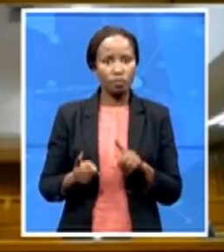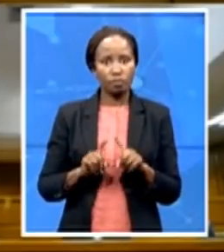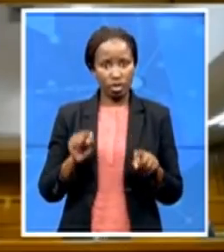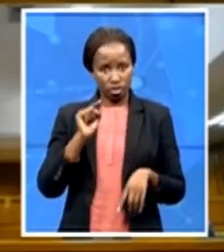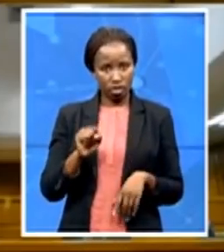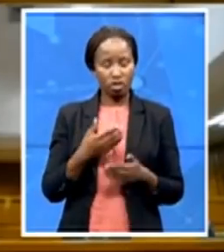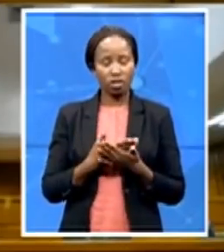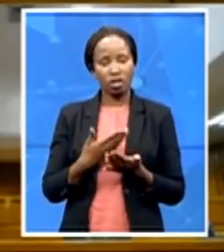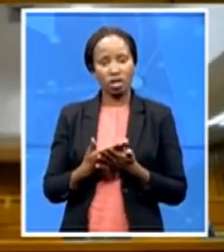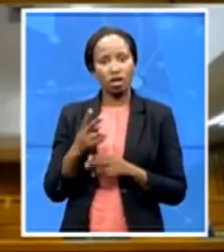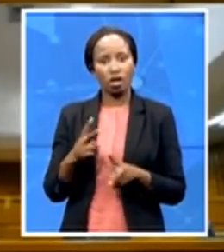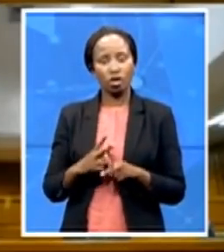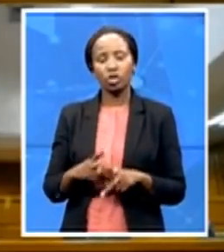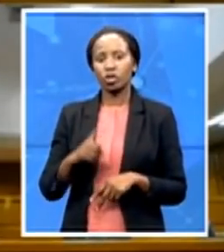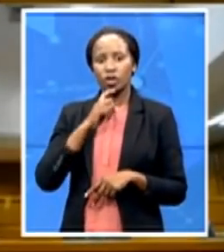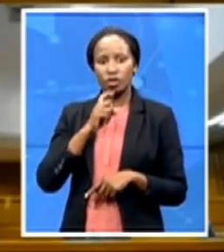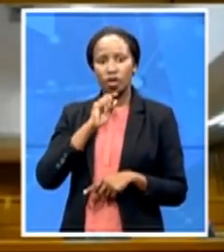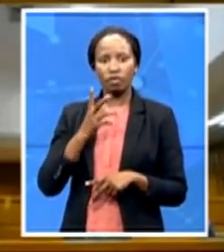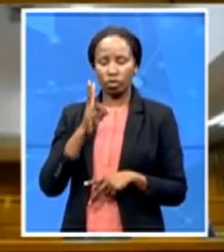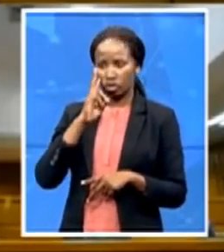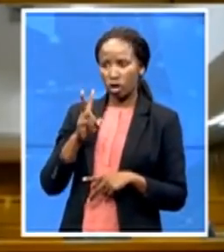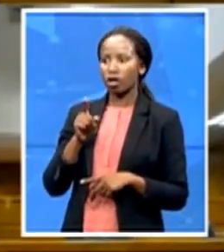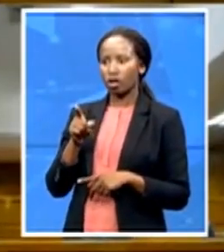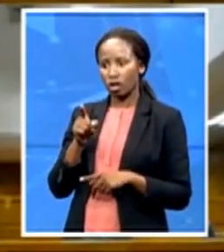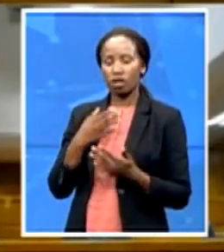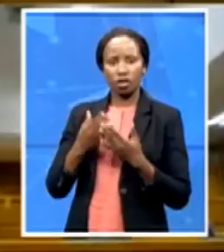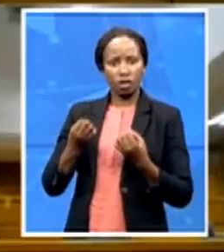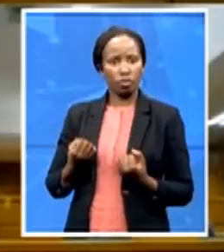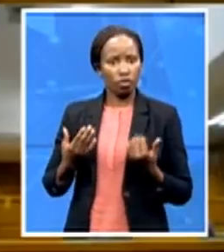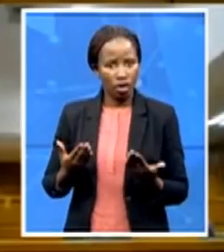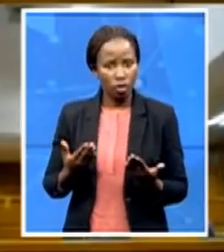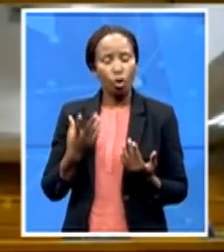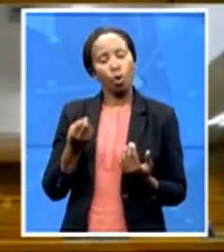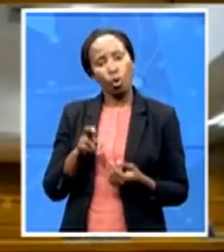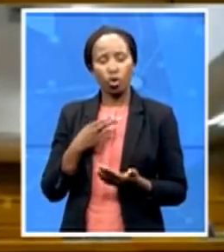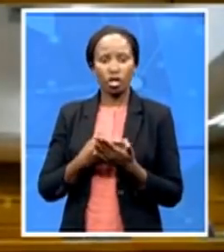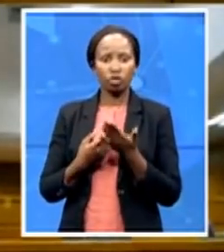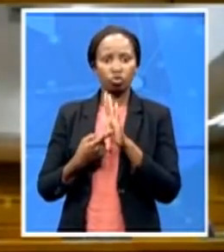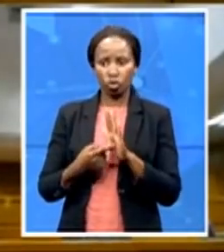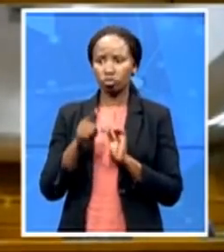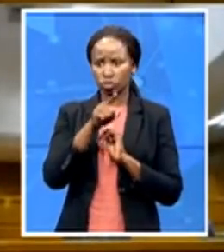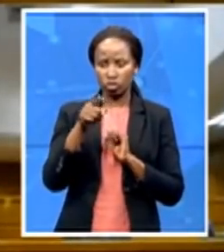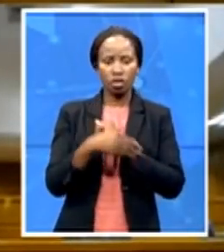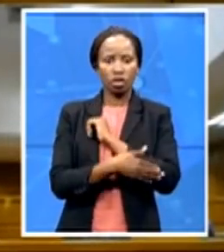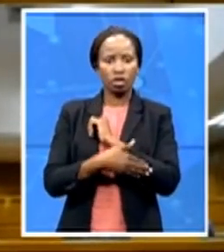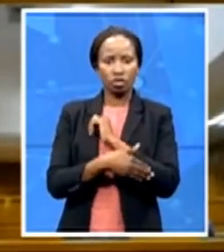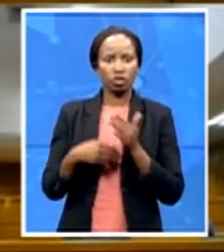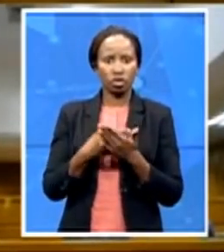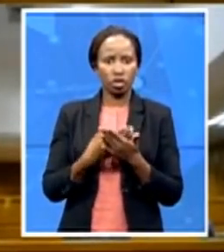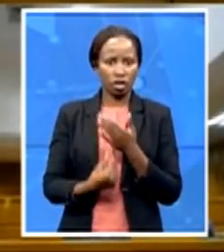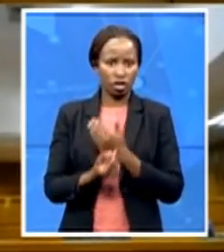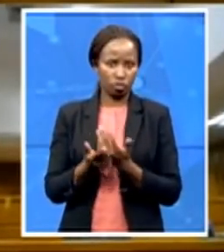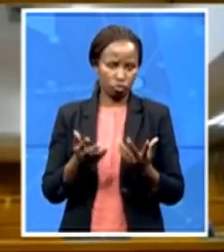implication by the provisions or indications to the contrary in the enactment itself. That's Workmen's Compensation Commission and